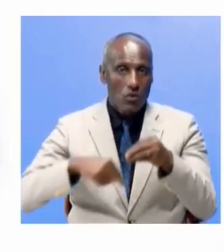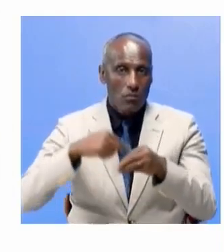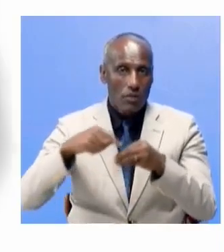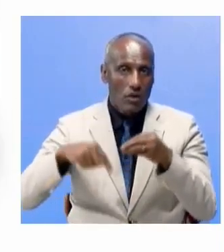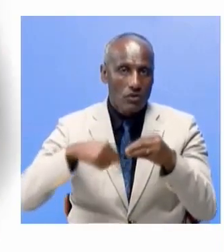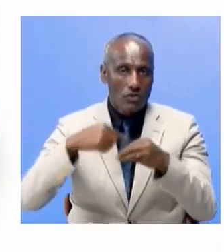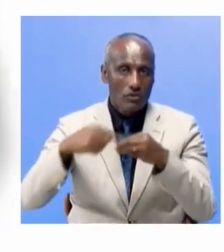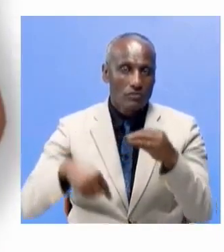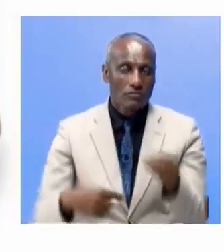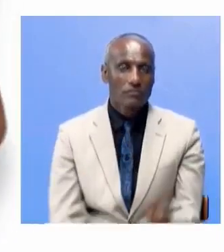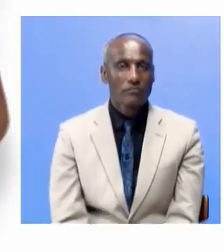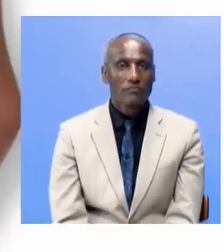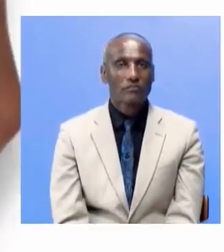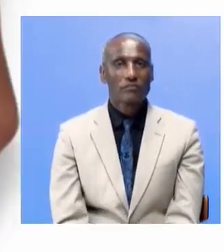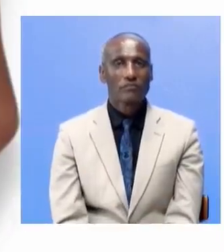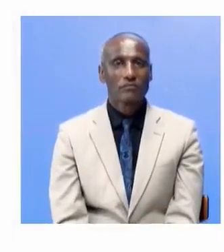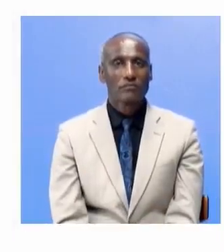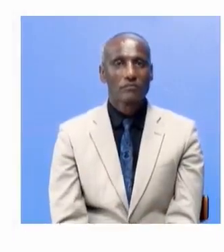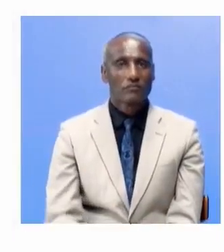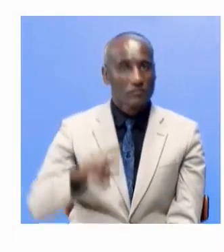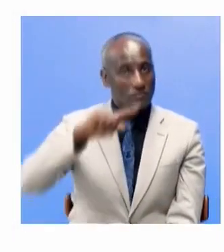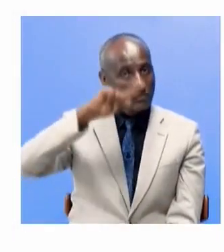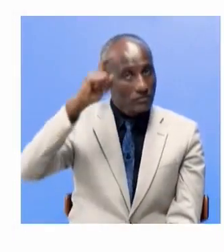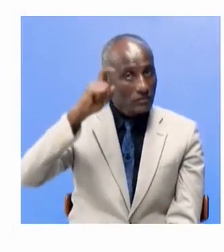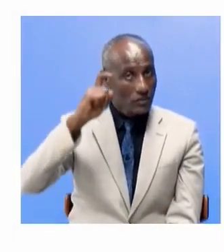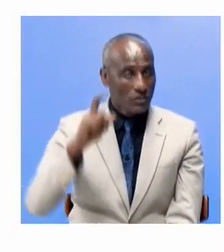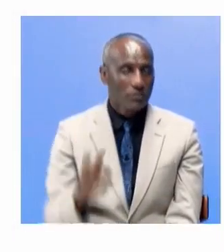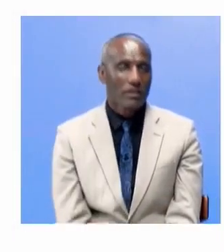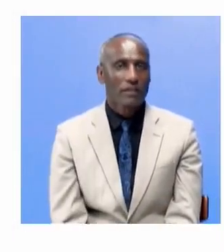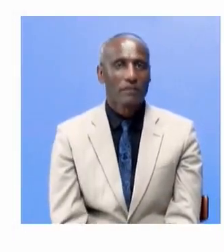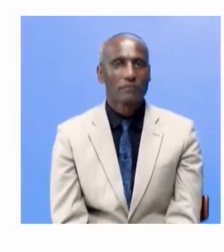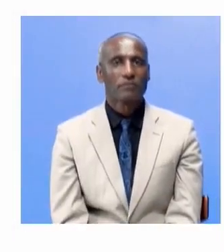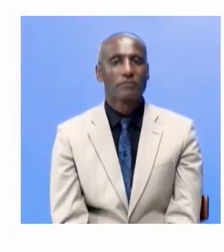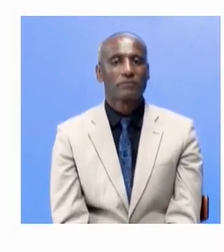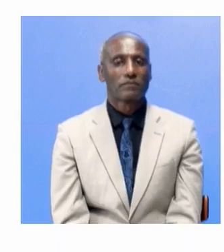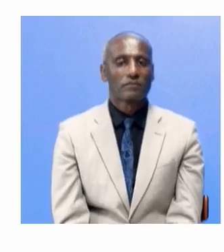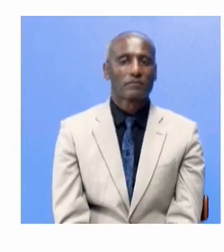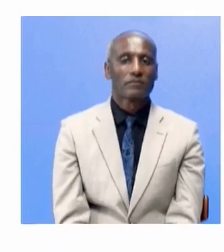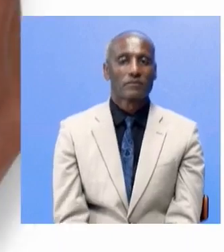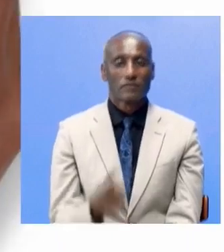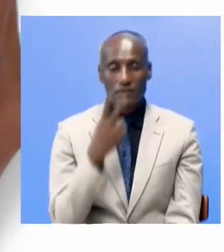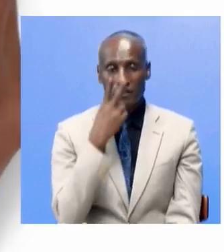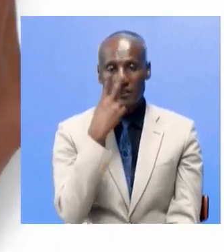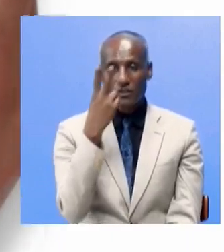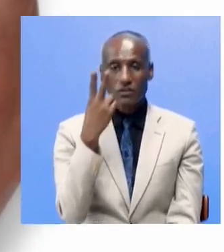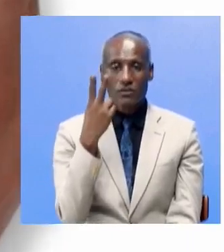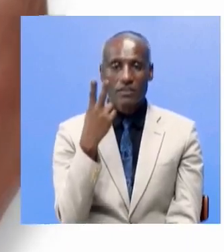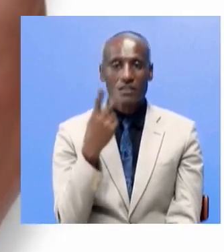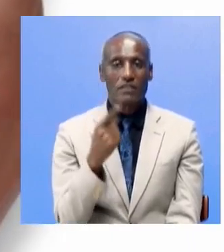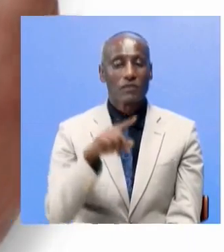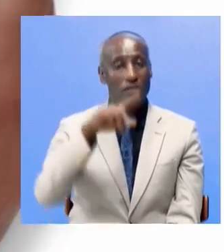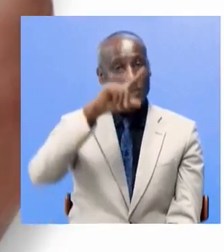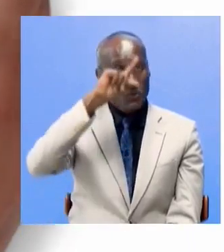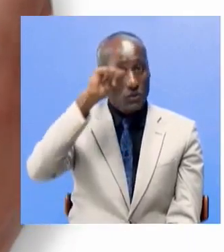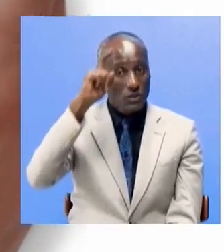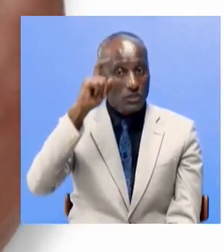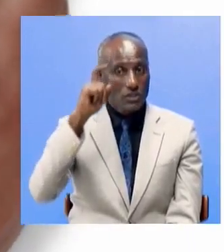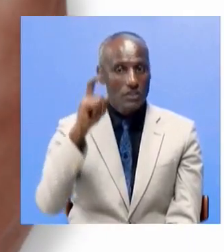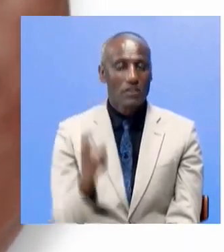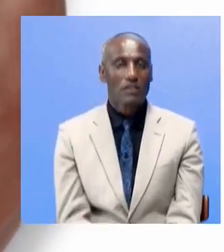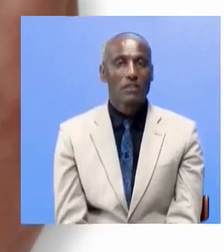compound. The school compound. Look, this one is question